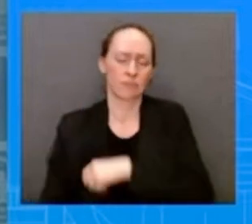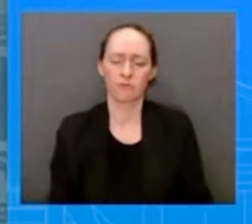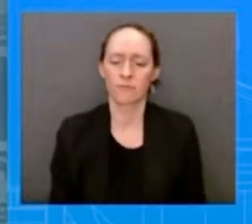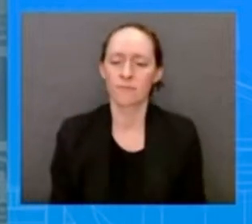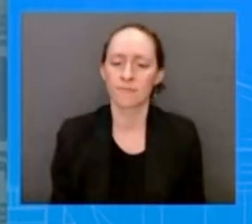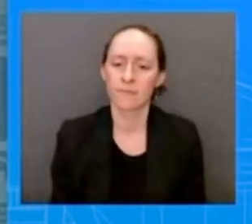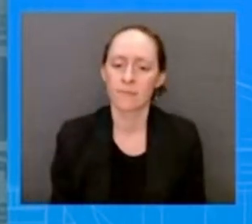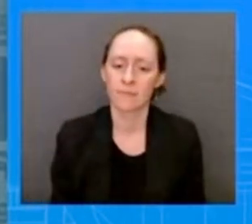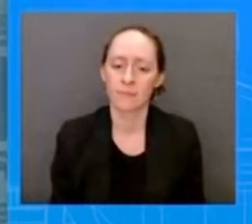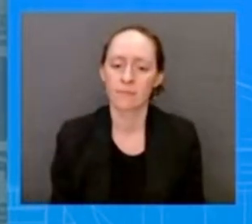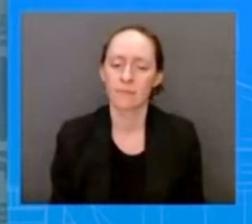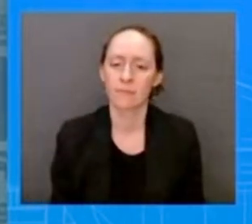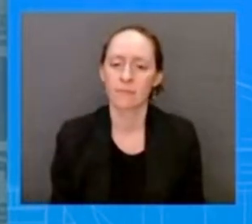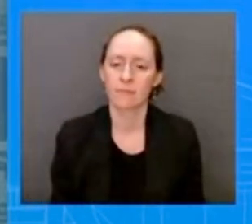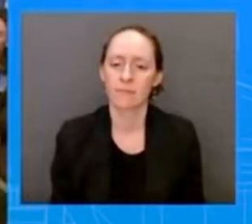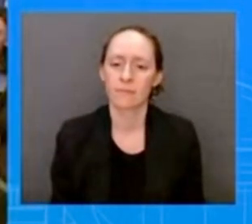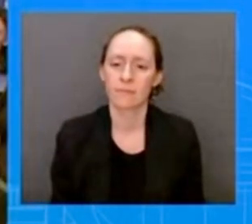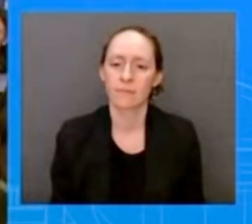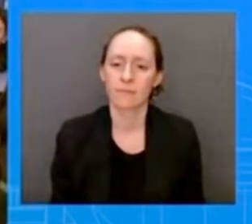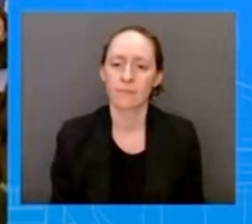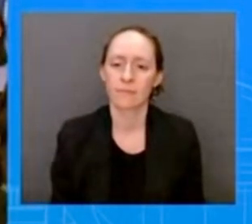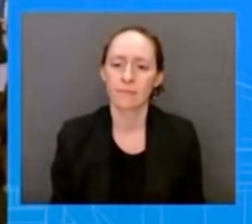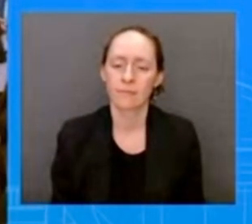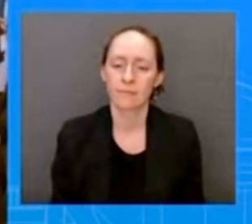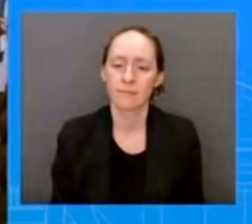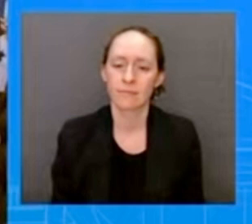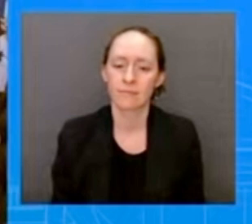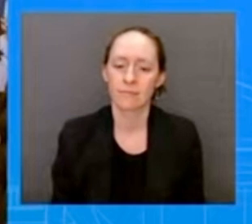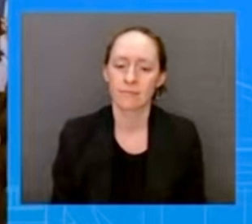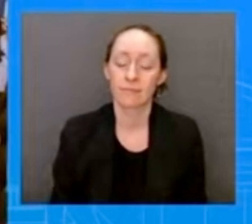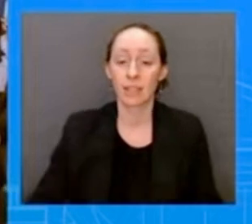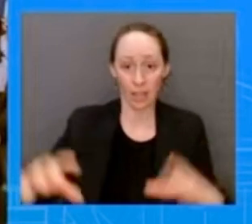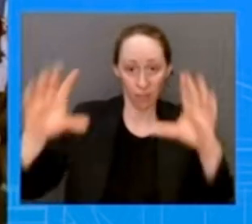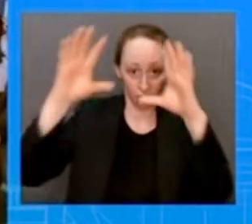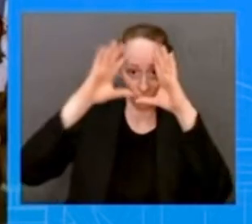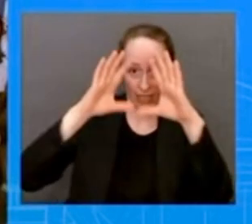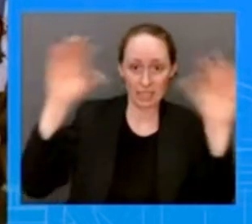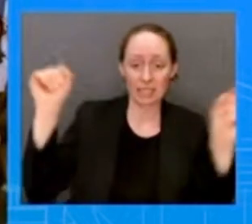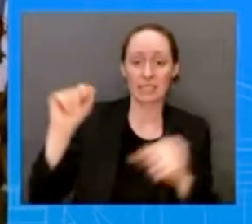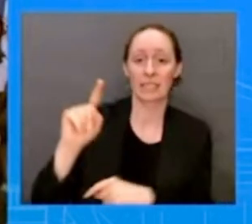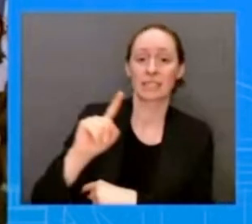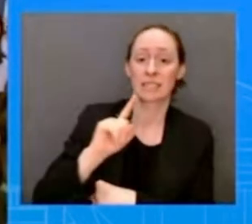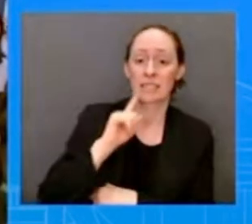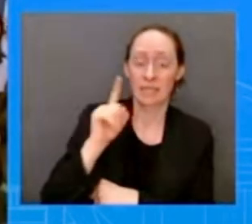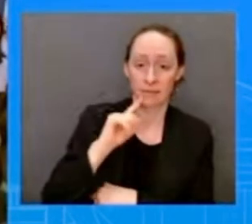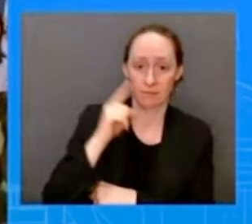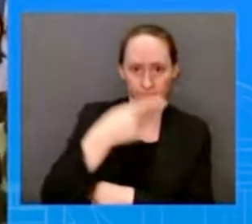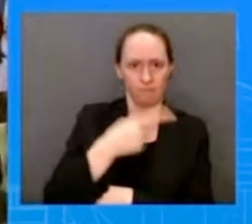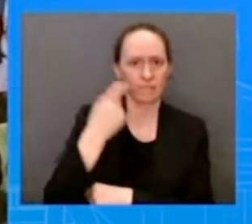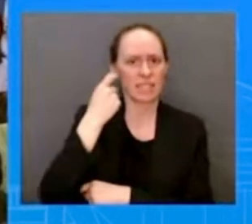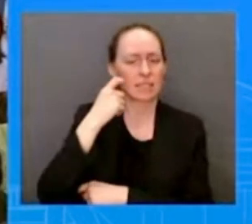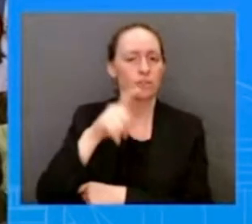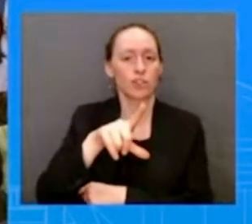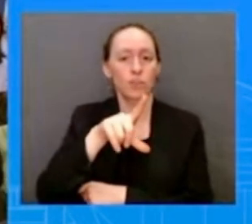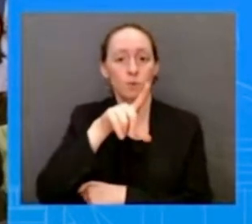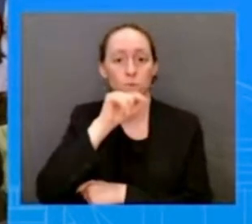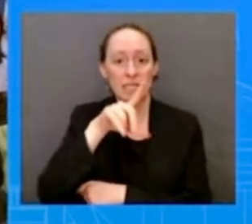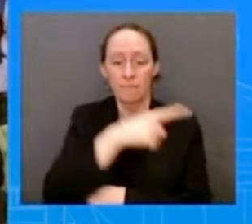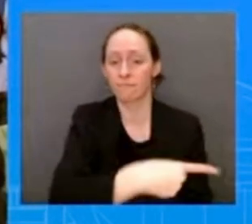Zelensky just spoke with Lula now, and he just tweeted that they discussed diplomatic efforts to bring peace